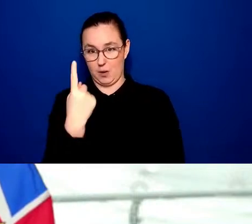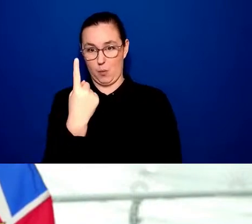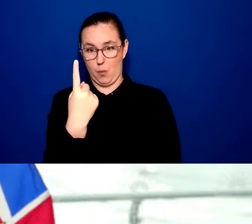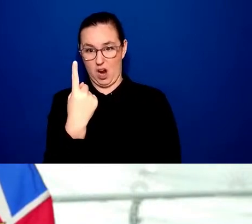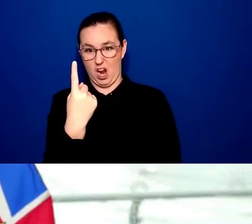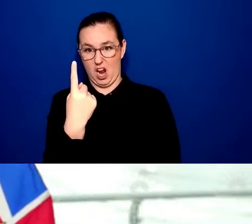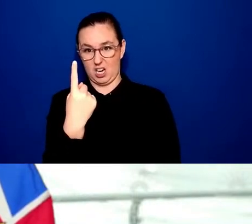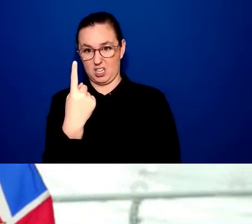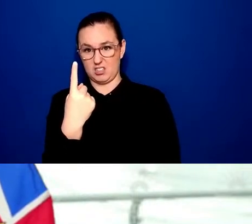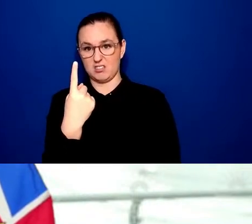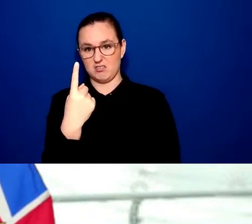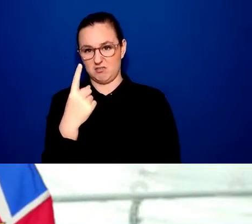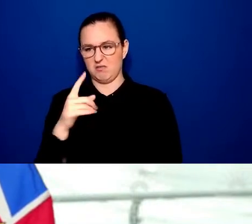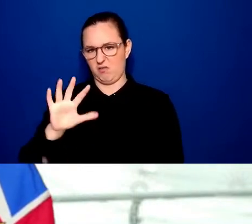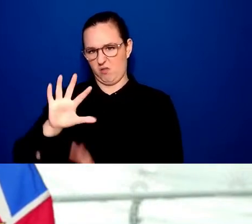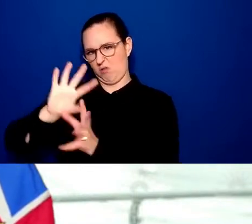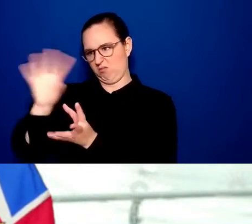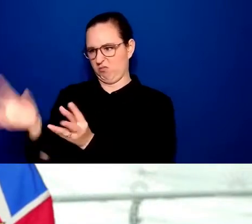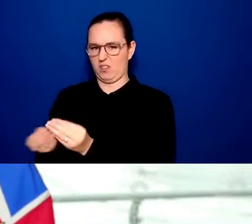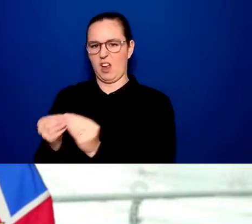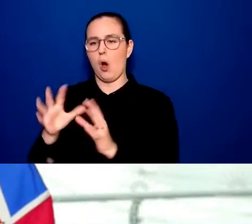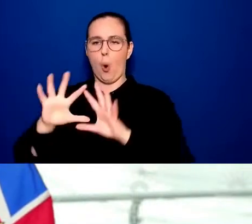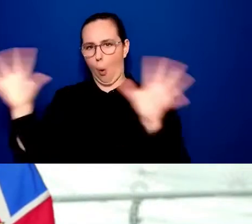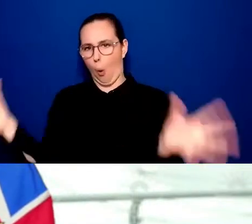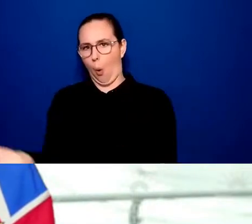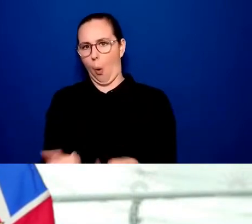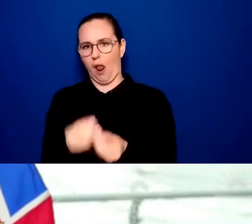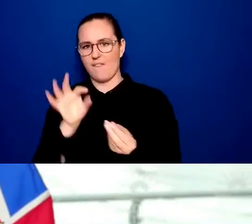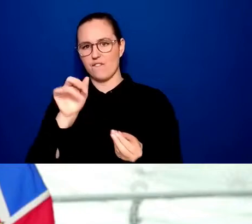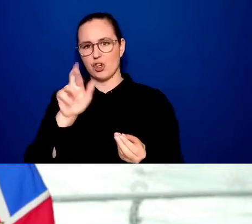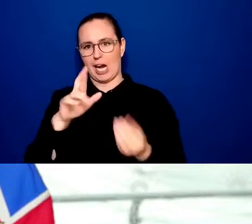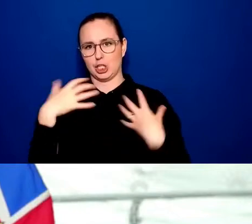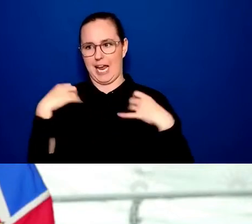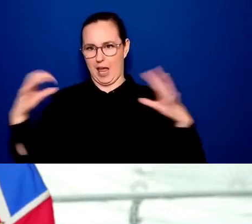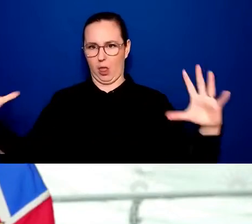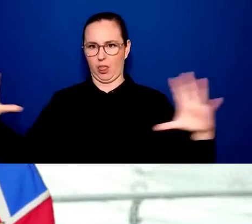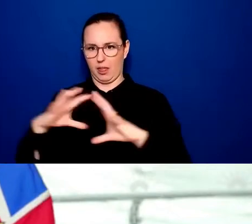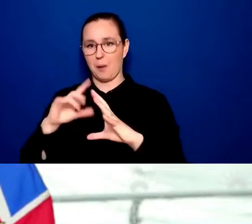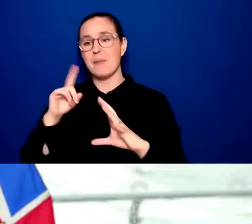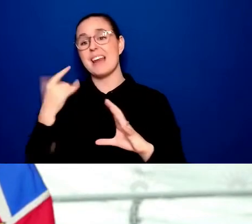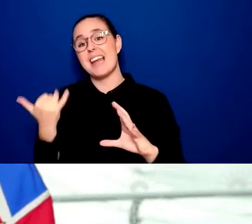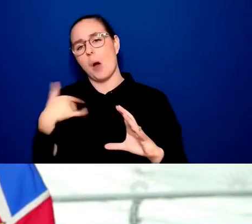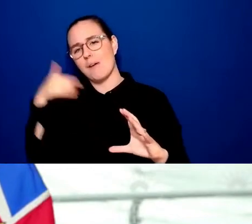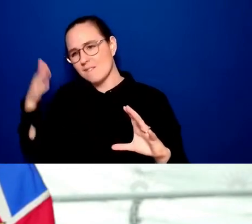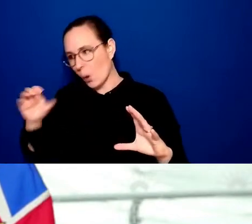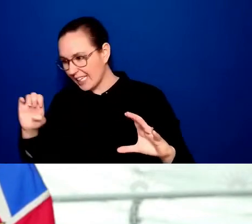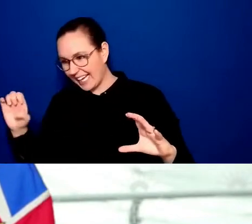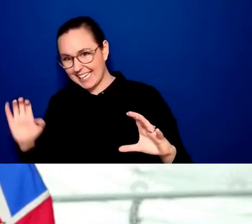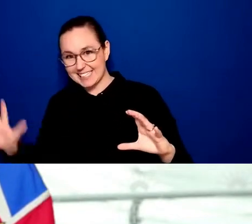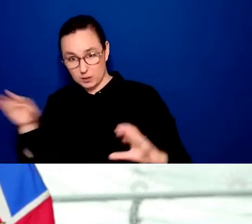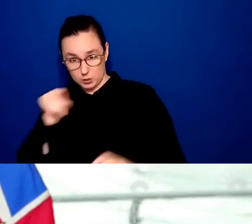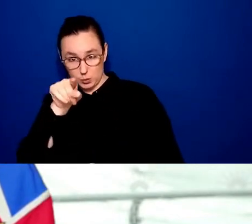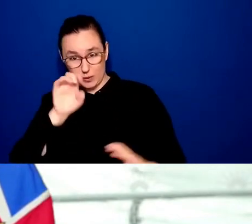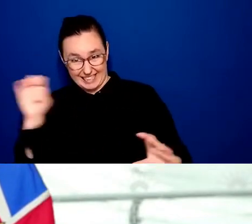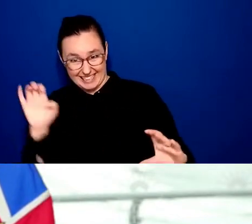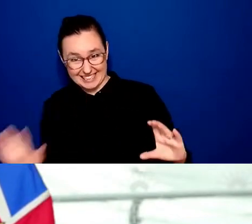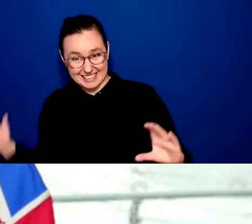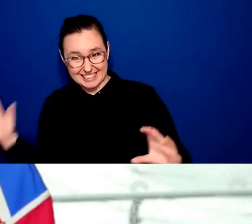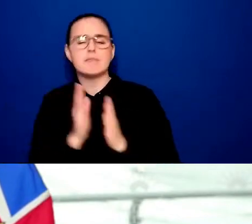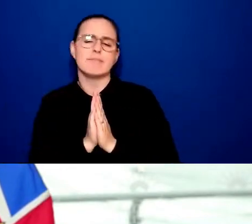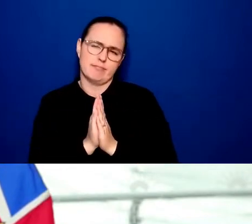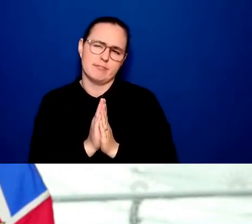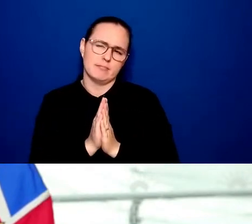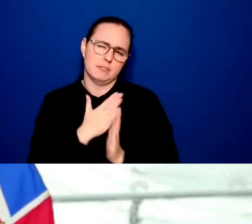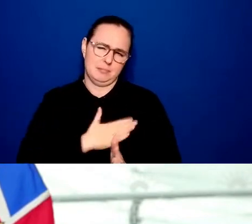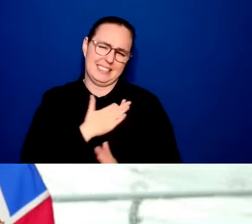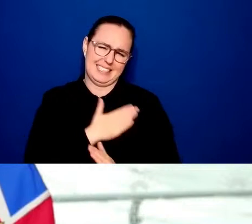Fraser Health, but we have to focus in on these areas, and I encourage everyone living in Fraser East to get vaccinated for their communities, for